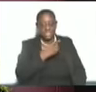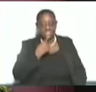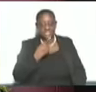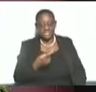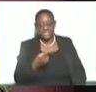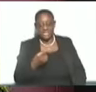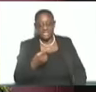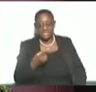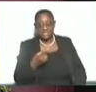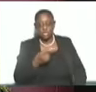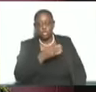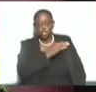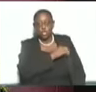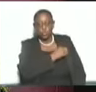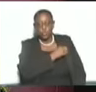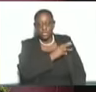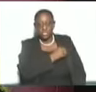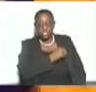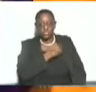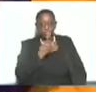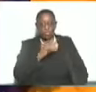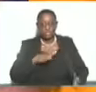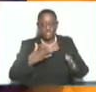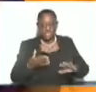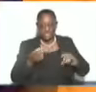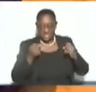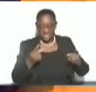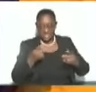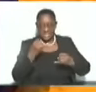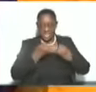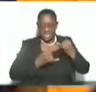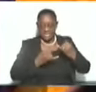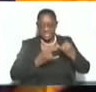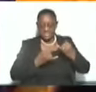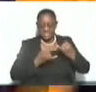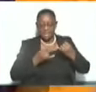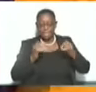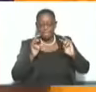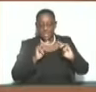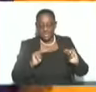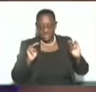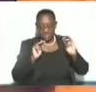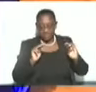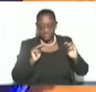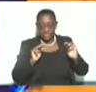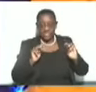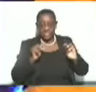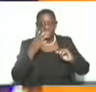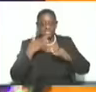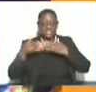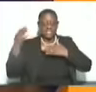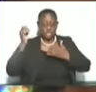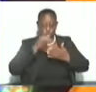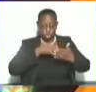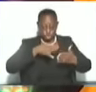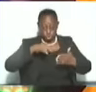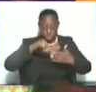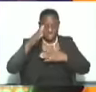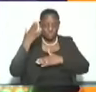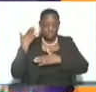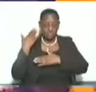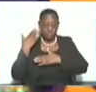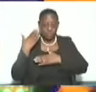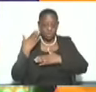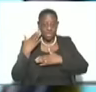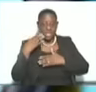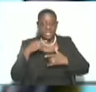cabinet minister, the Honorable Obi Wolfscombe, who died suddenly last Monday. Adderley says a former journalist and politician was an example of